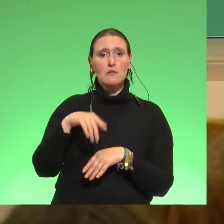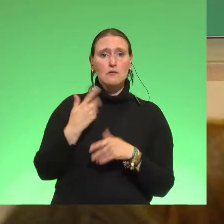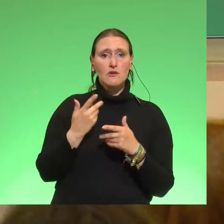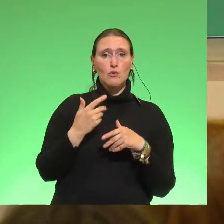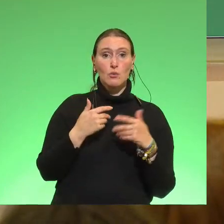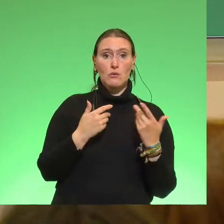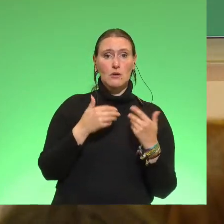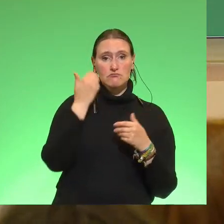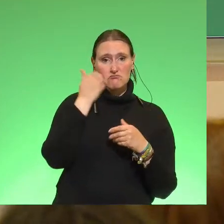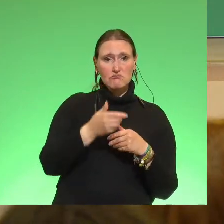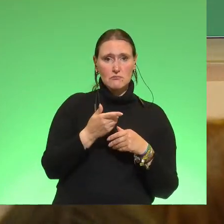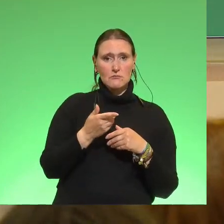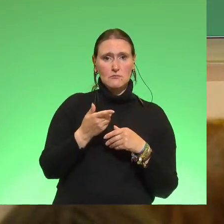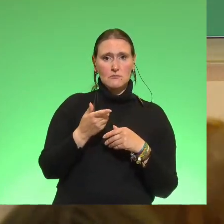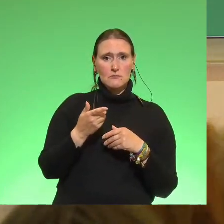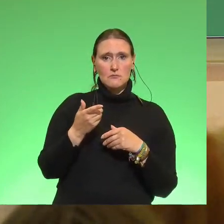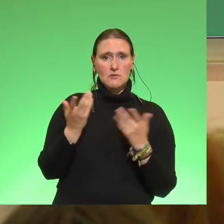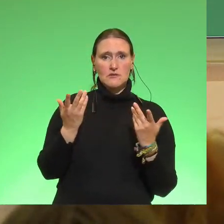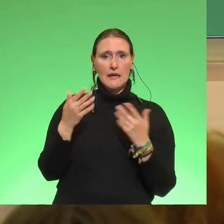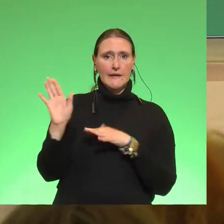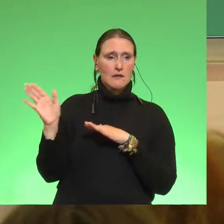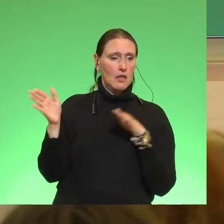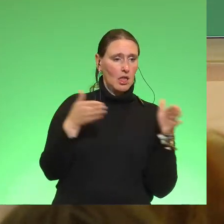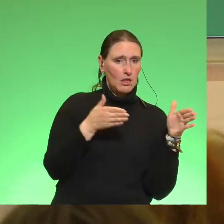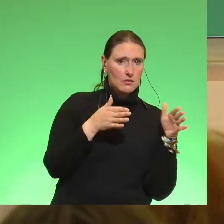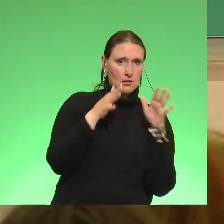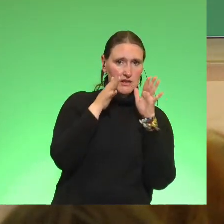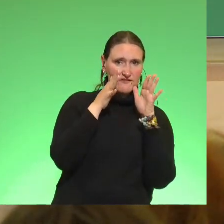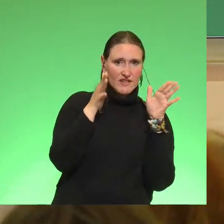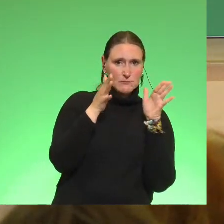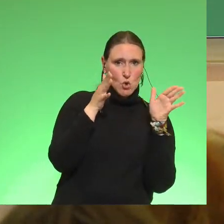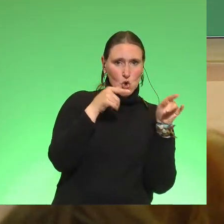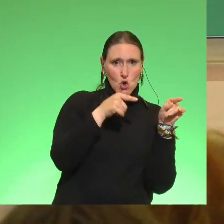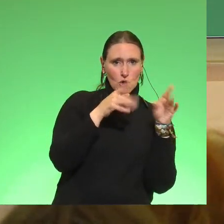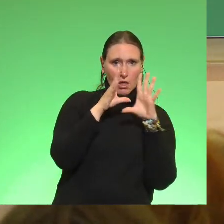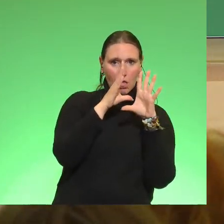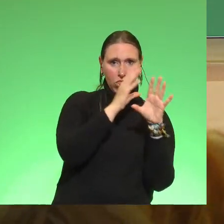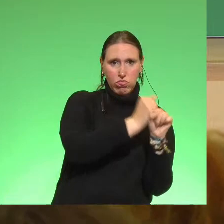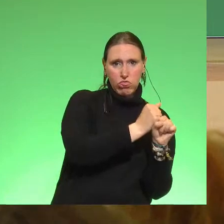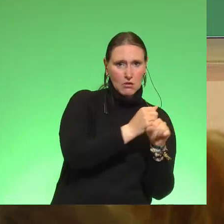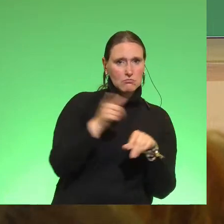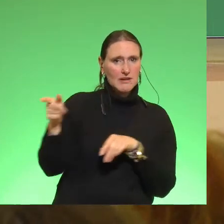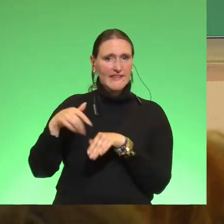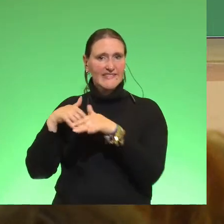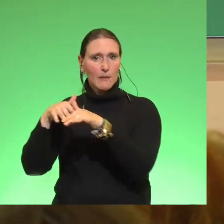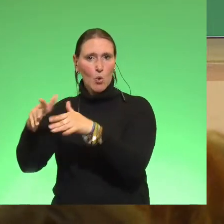know? That's a sad evolution too. But that's another story.